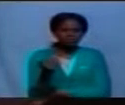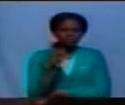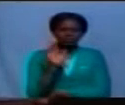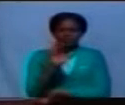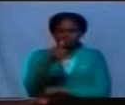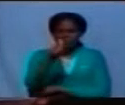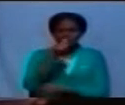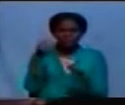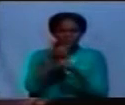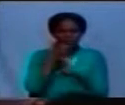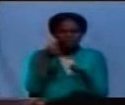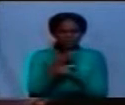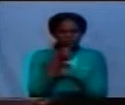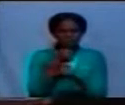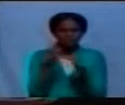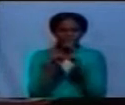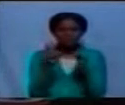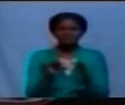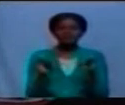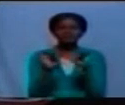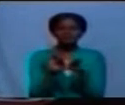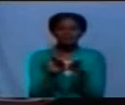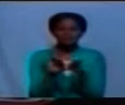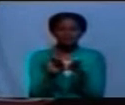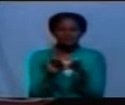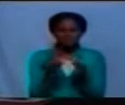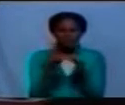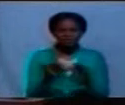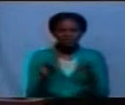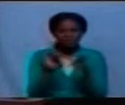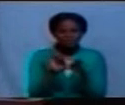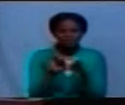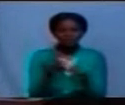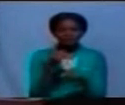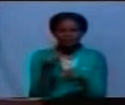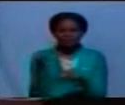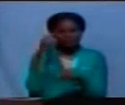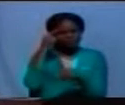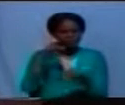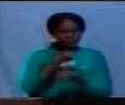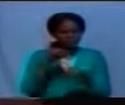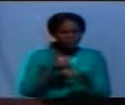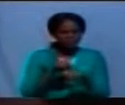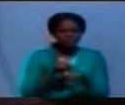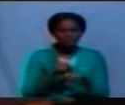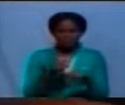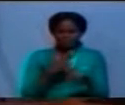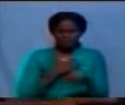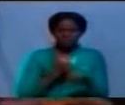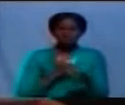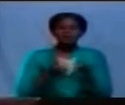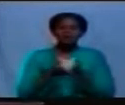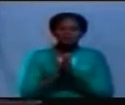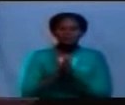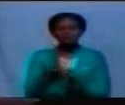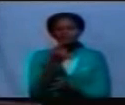You're advocating savings as a very key issue and very important issue for the nation. Let me ask one